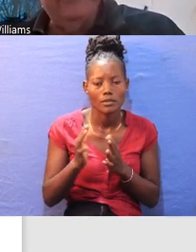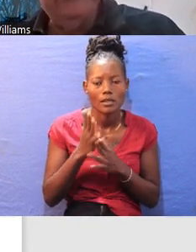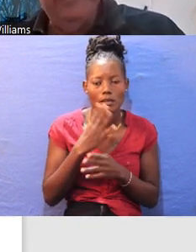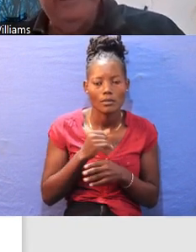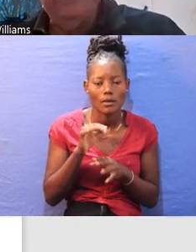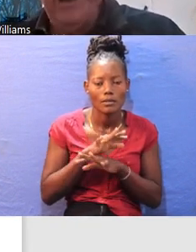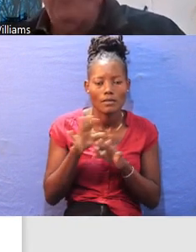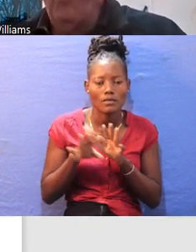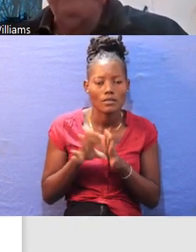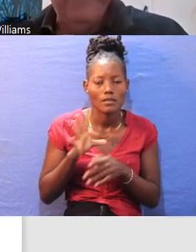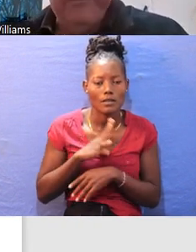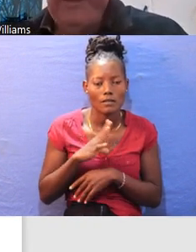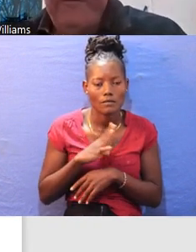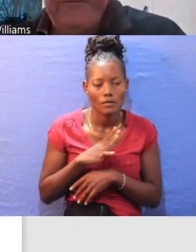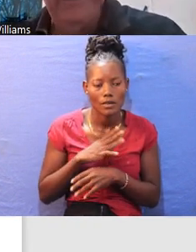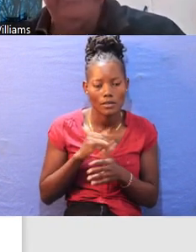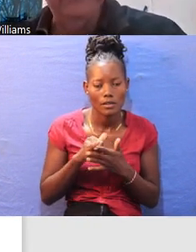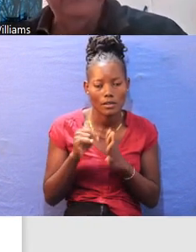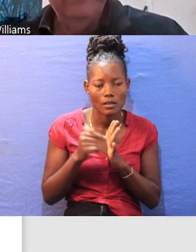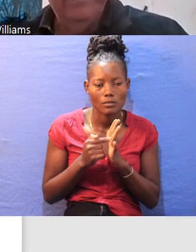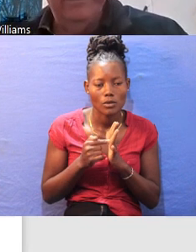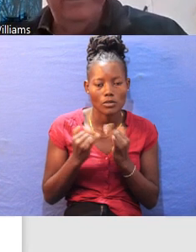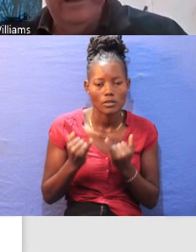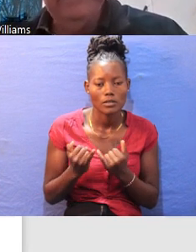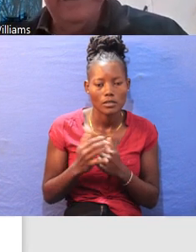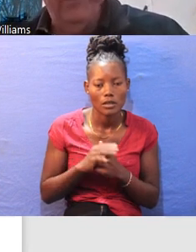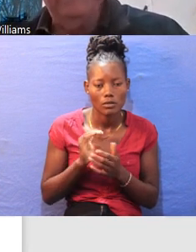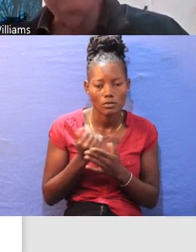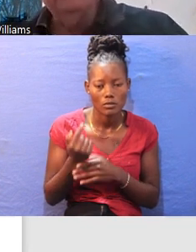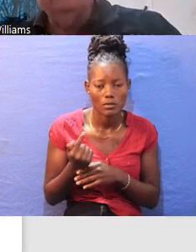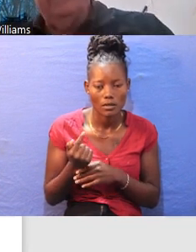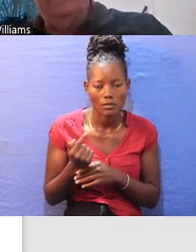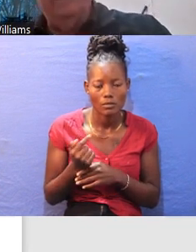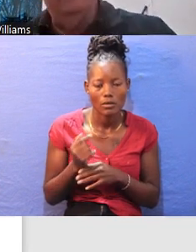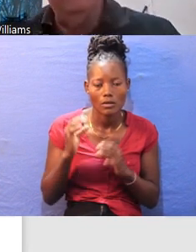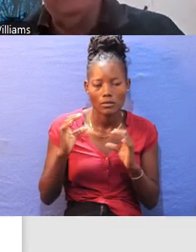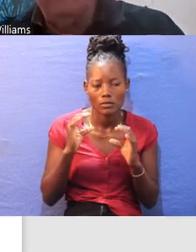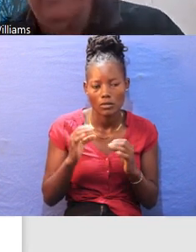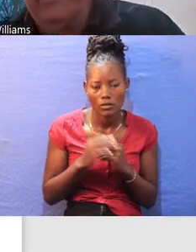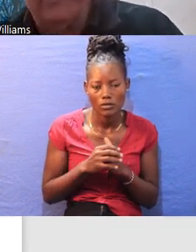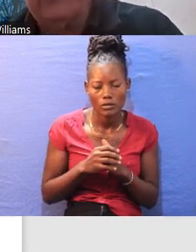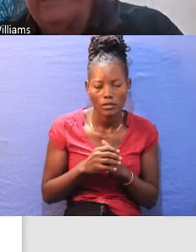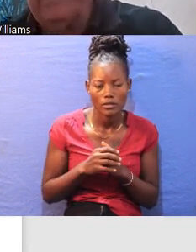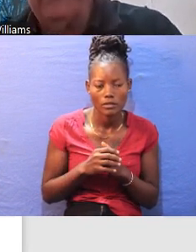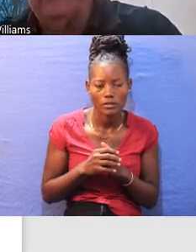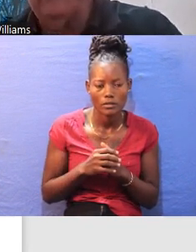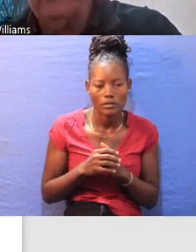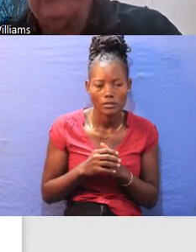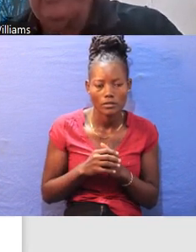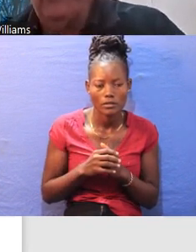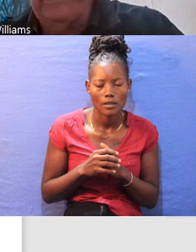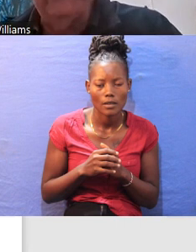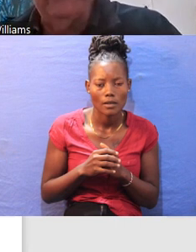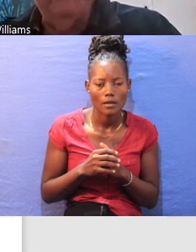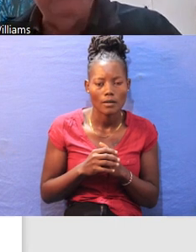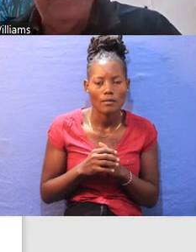me. It's about speed. I want everything firing at that point. Now, some of the coaches may not